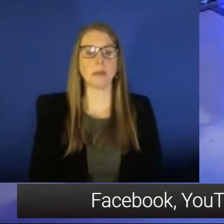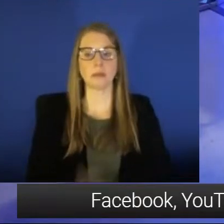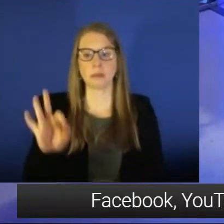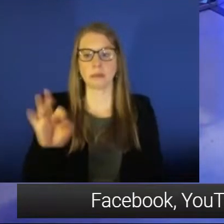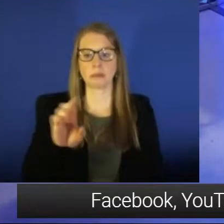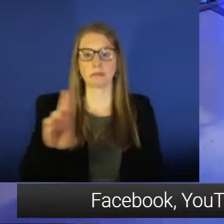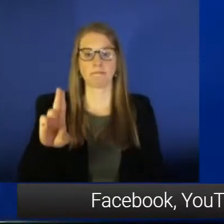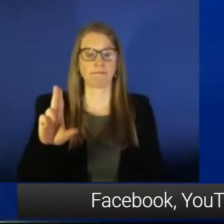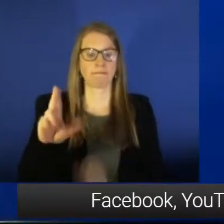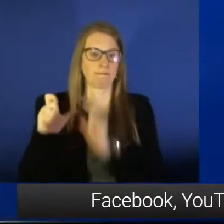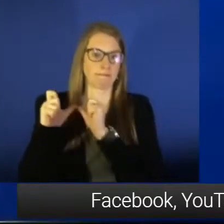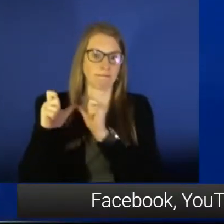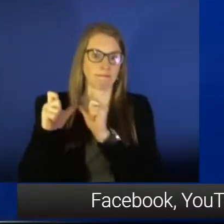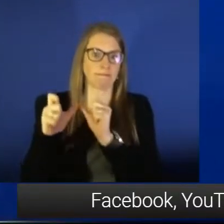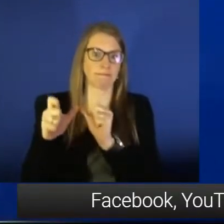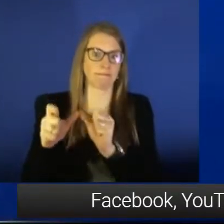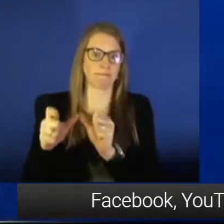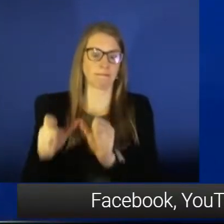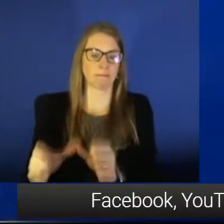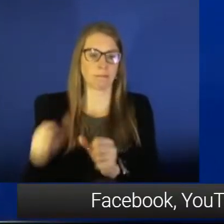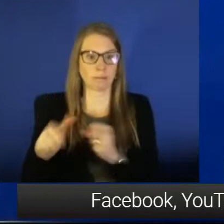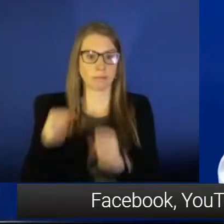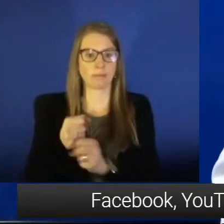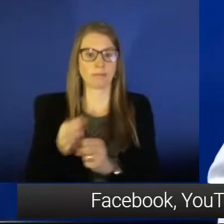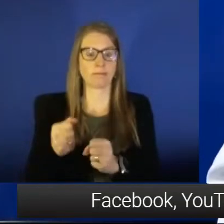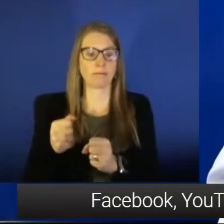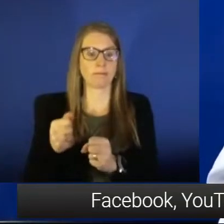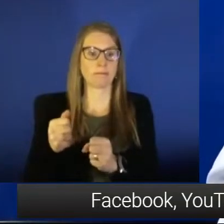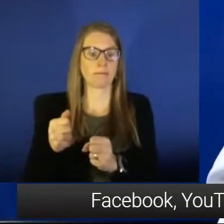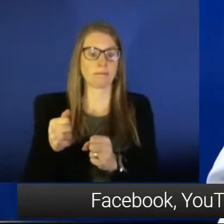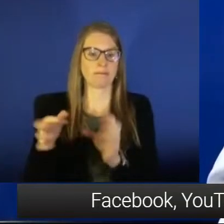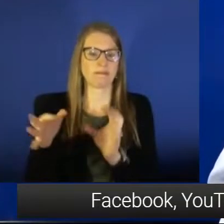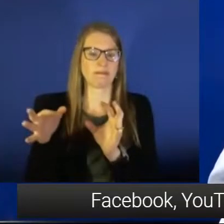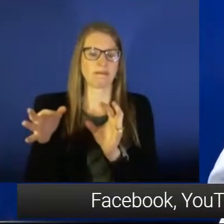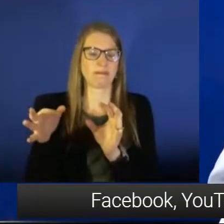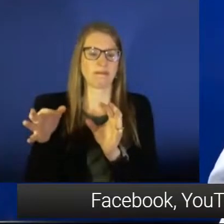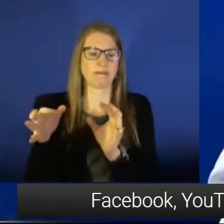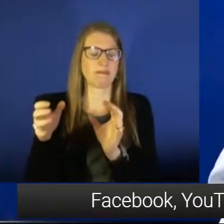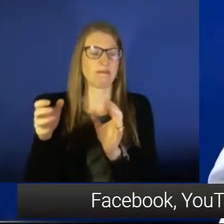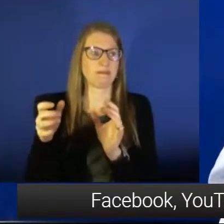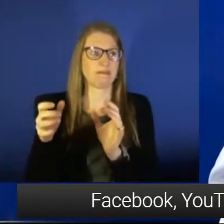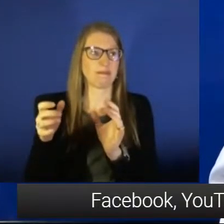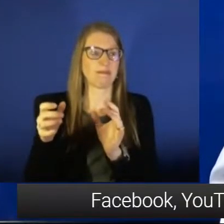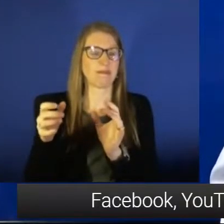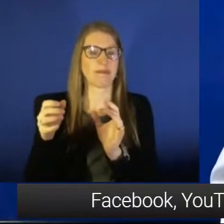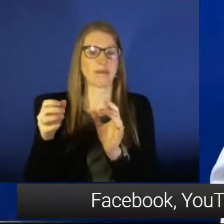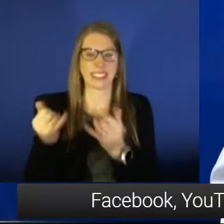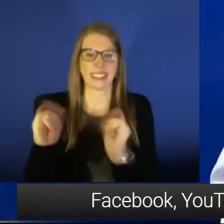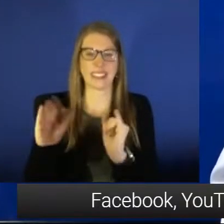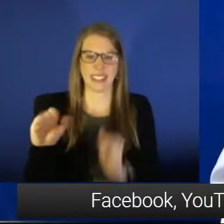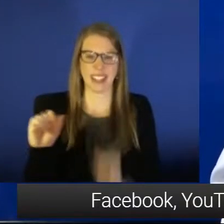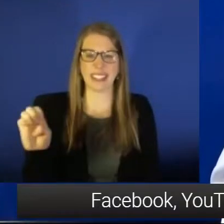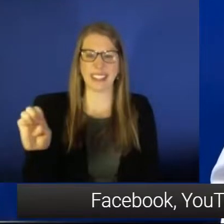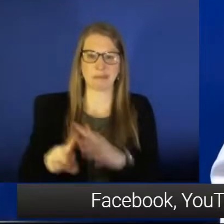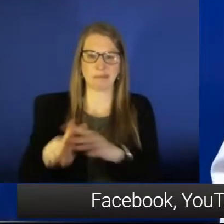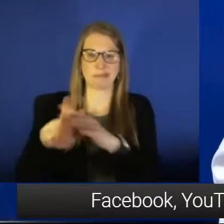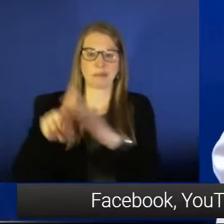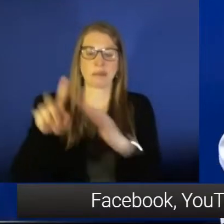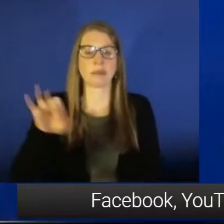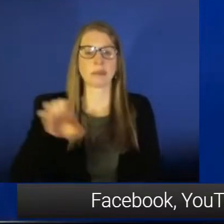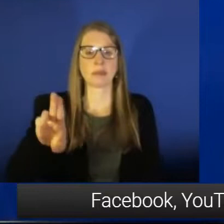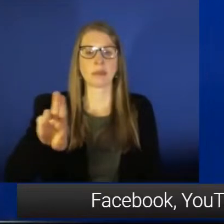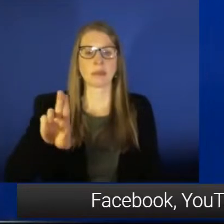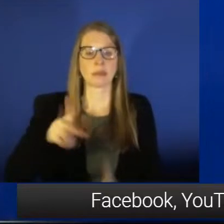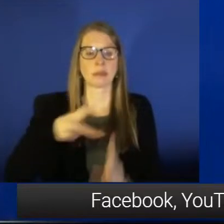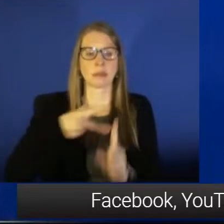too, and it continues to go along. We're still seeing a small number of cases, and I think the other thing is the influenza vaccine. A,